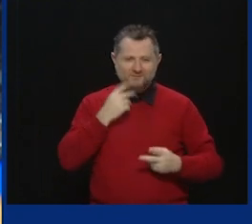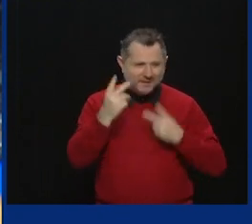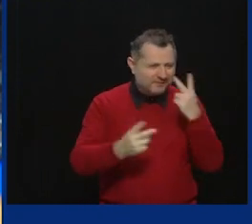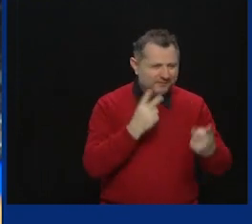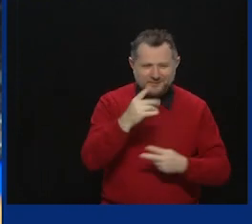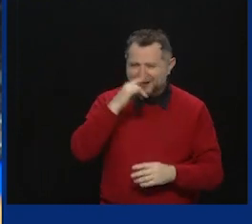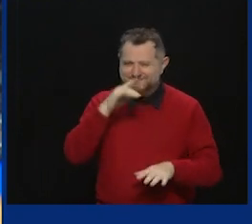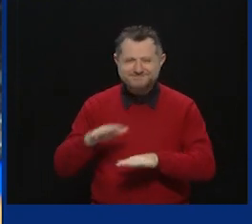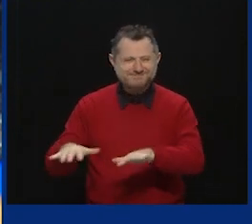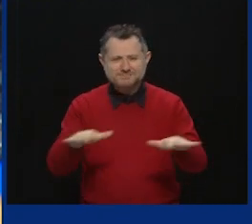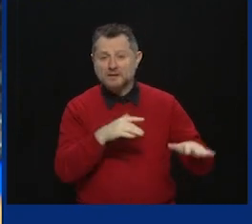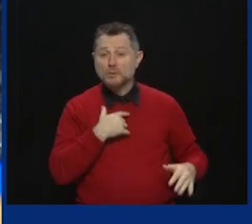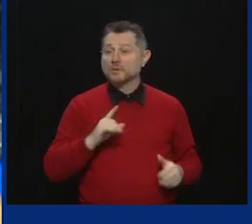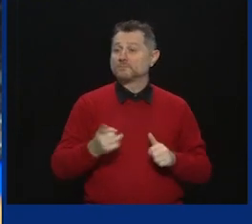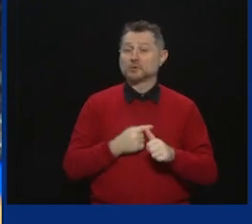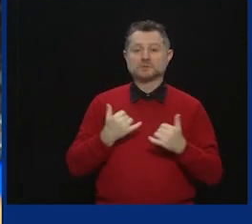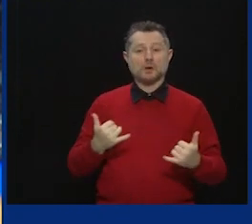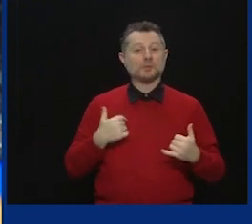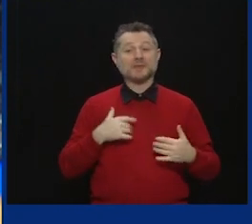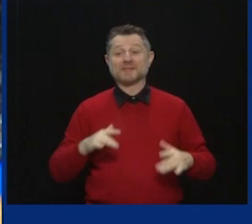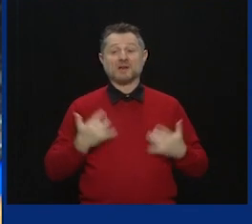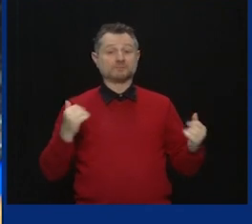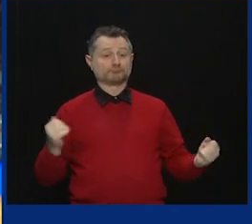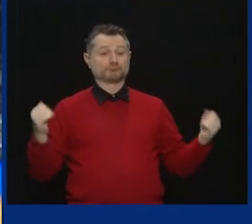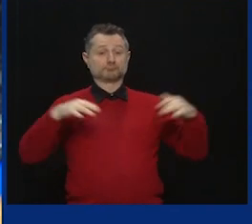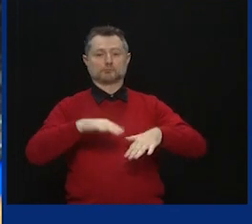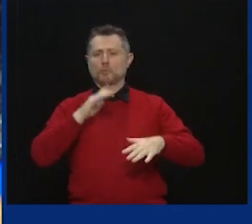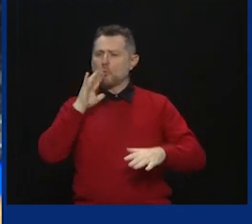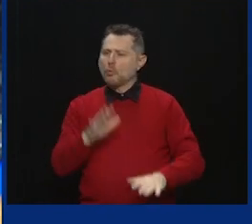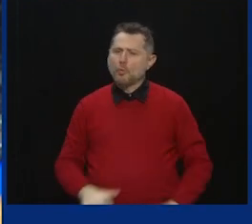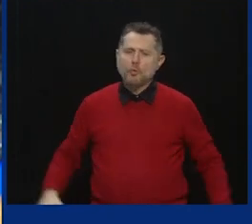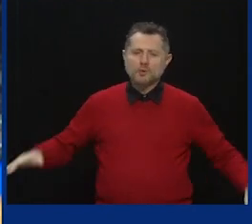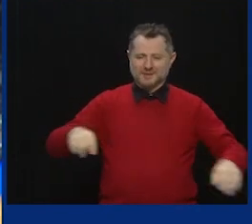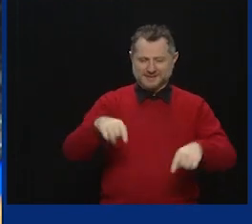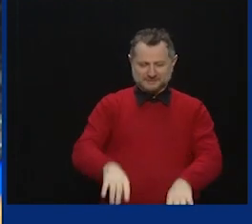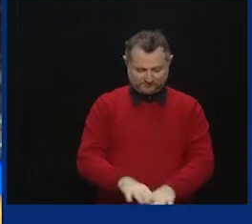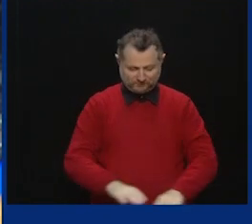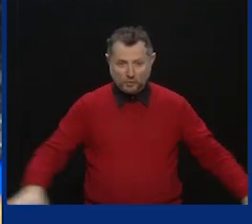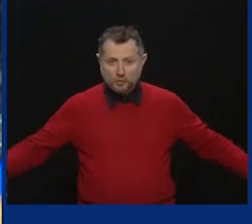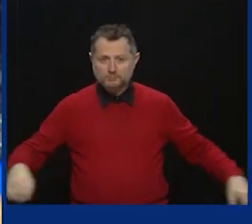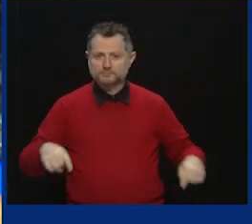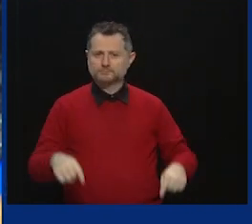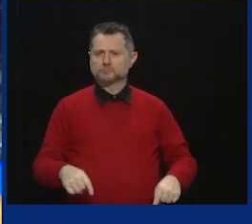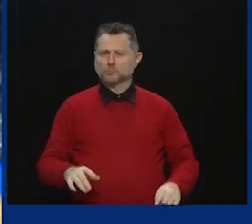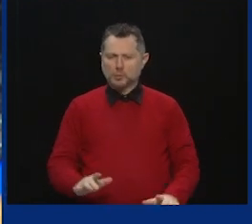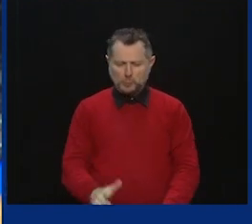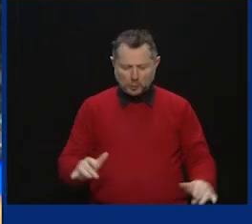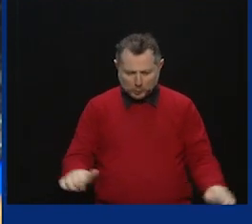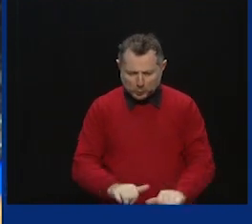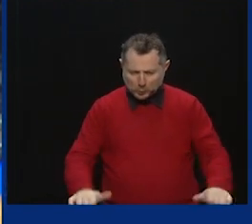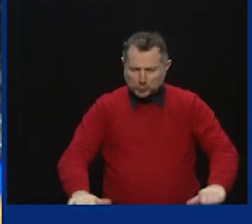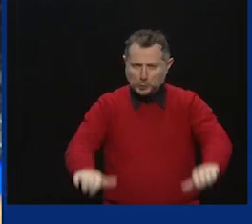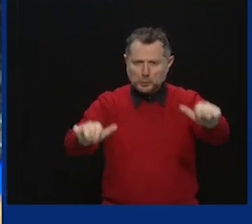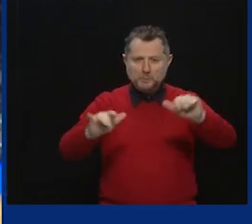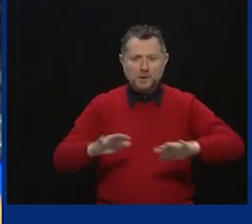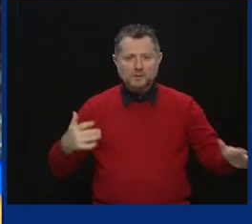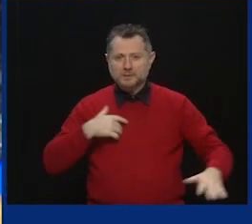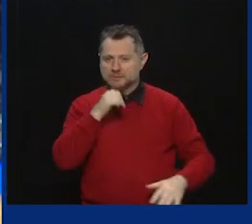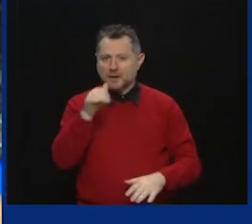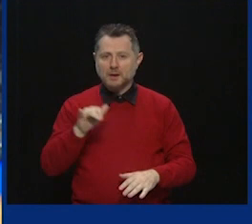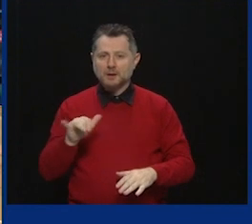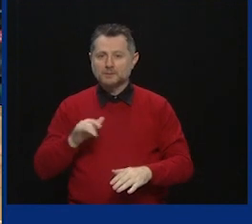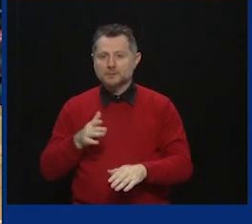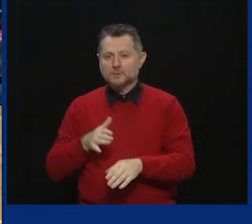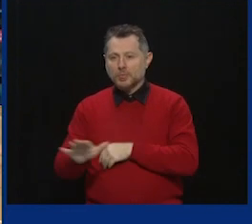the first event to be held on your brand new floor. So we all made sure I wore our shoes so I wouldn't scuff them up, okay? So we're